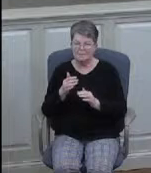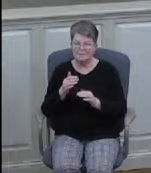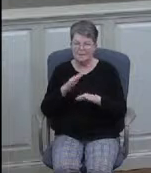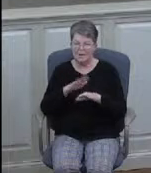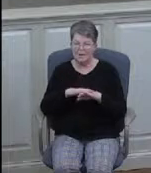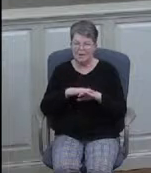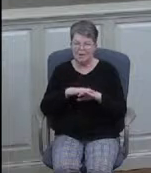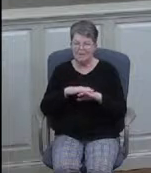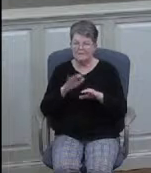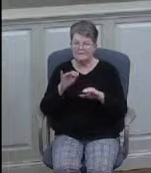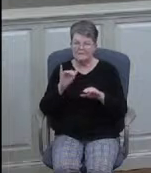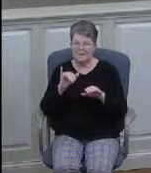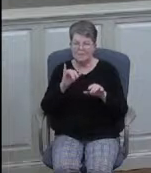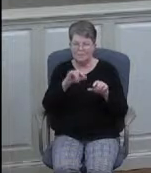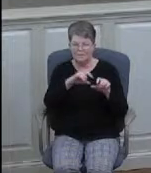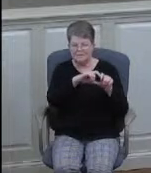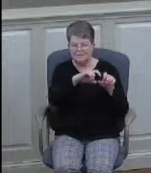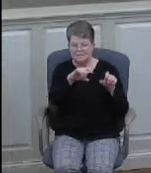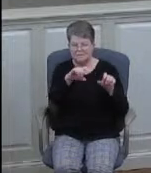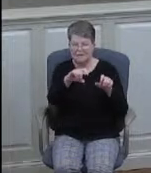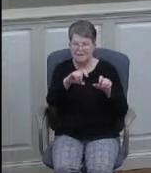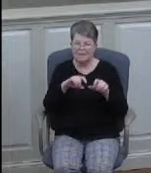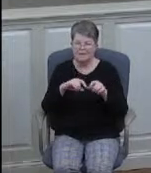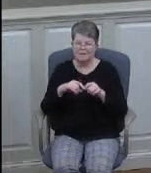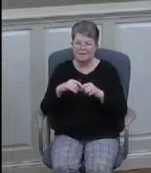along the side of their excavation.